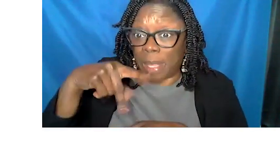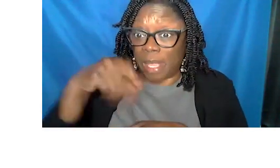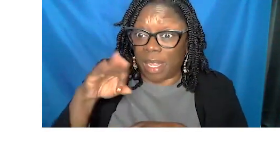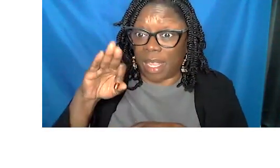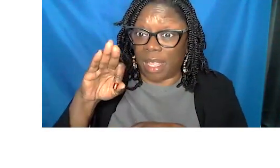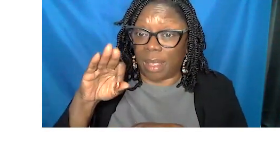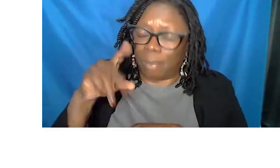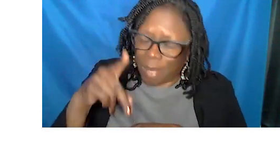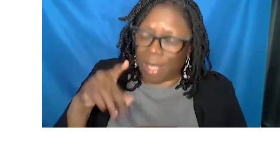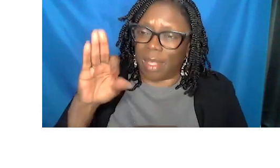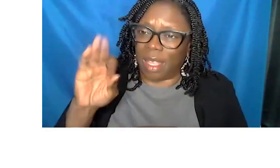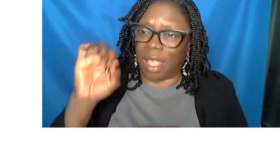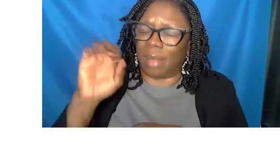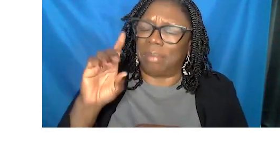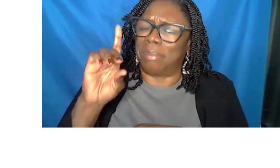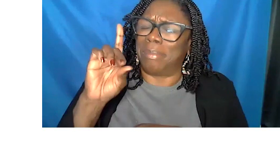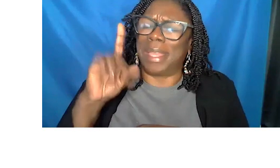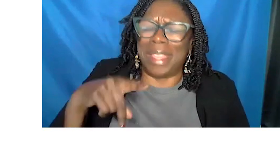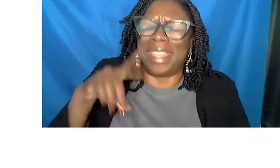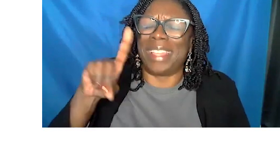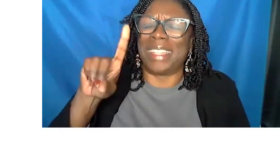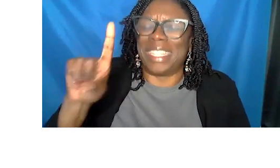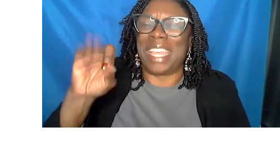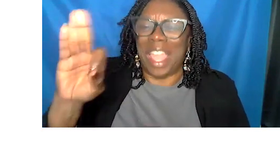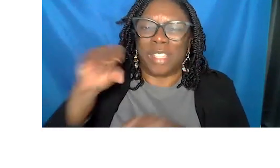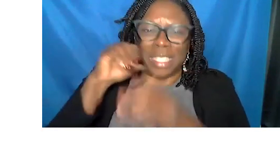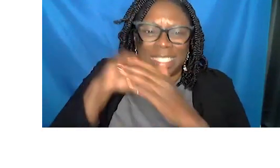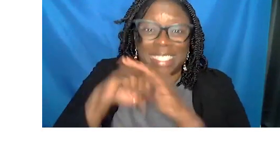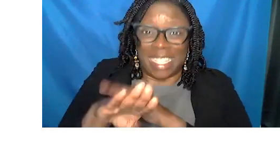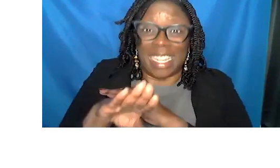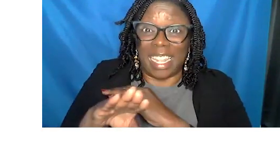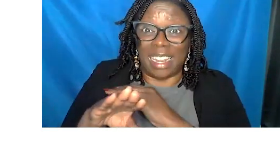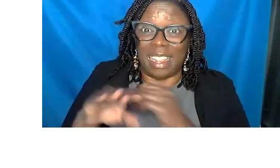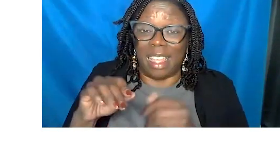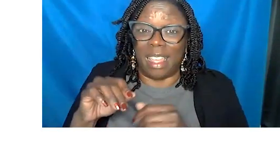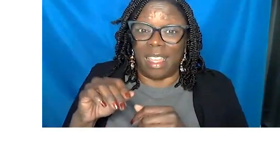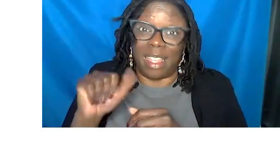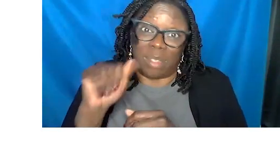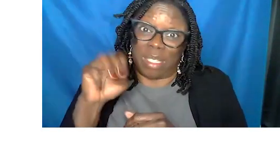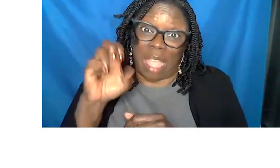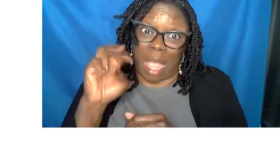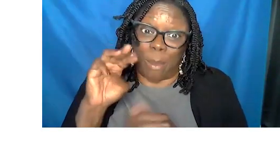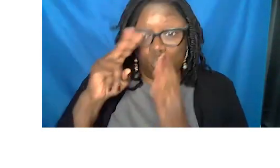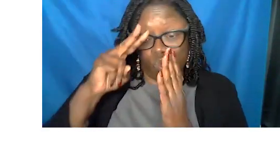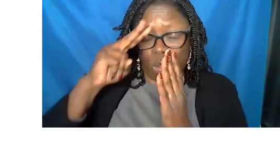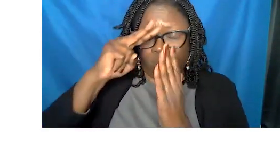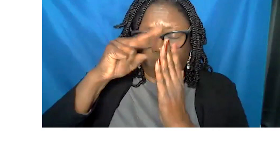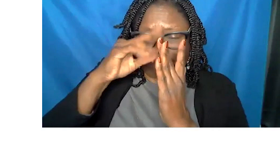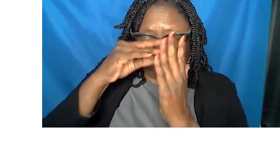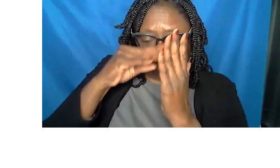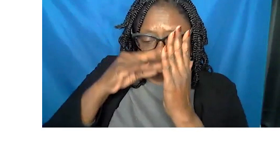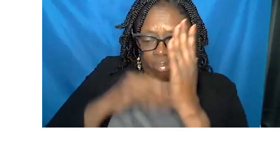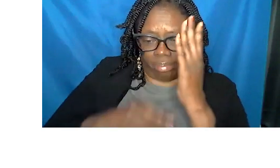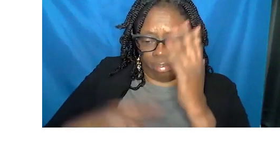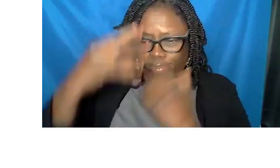just scans from books, from PDFs onto it. And it will read the PDF and then it can summarize